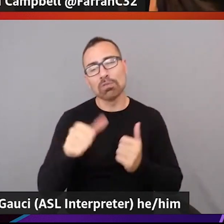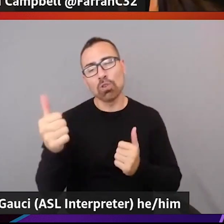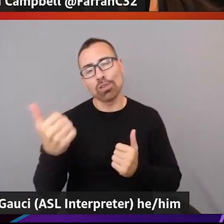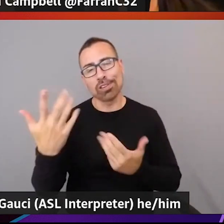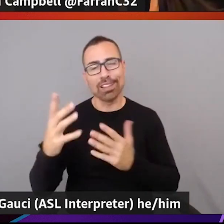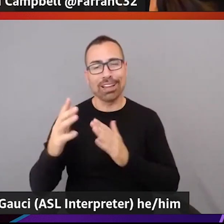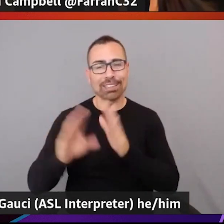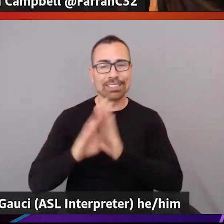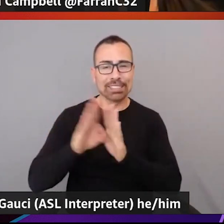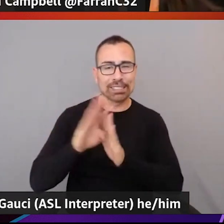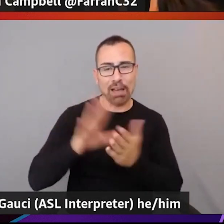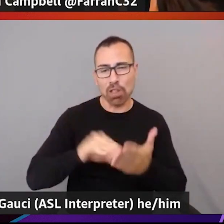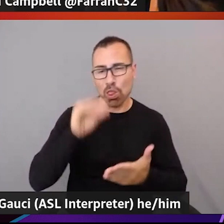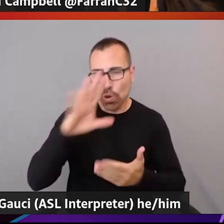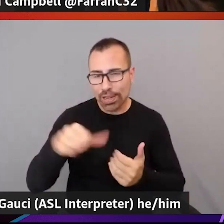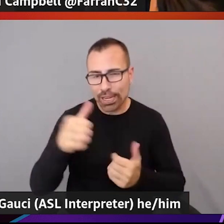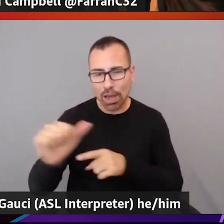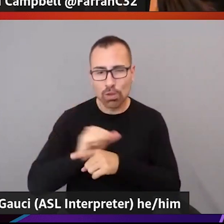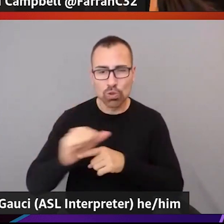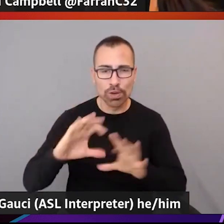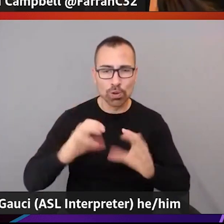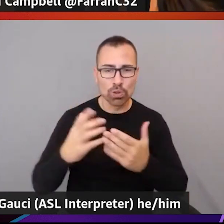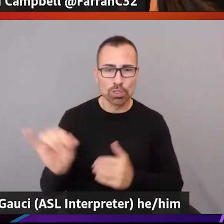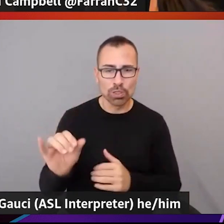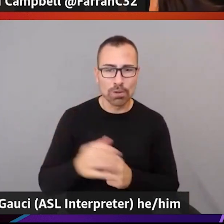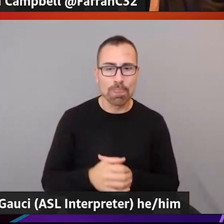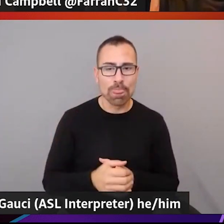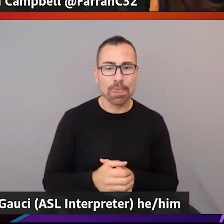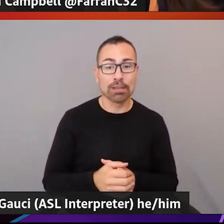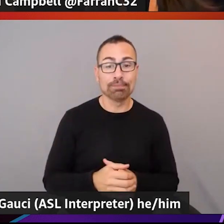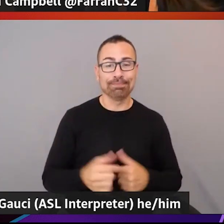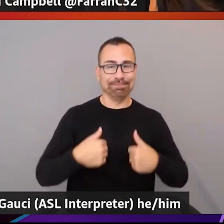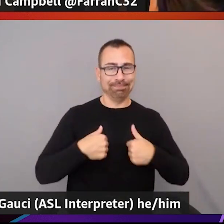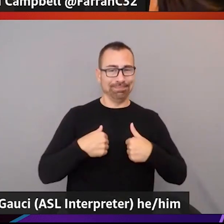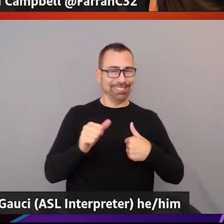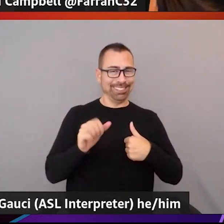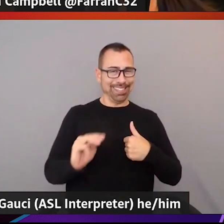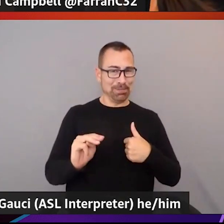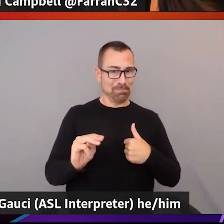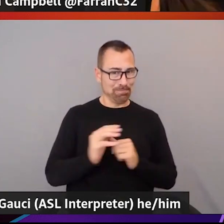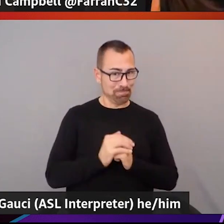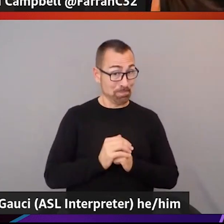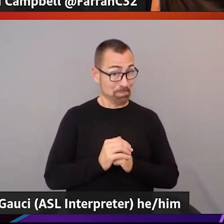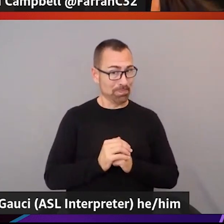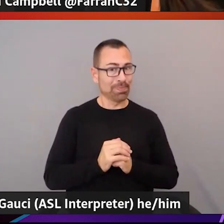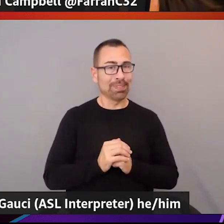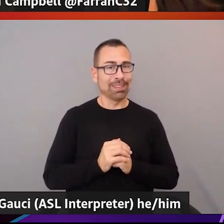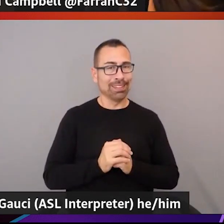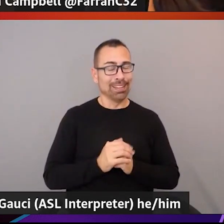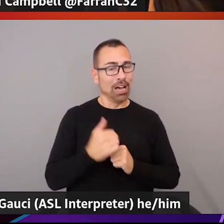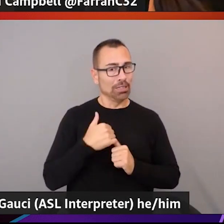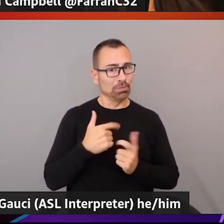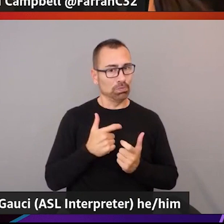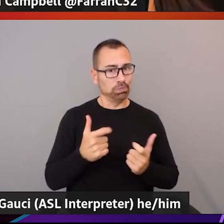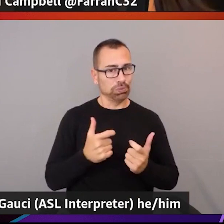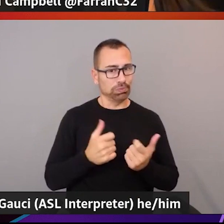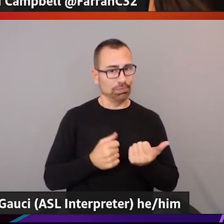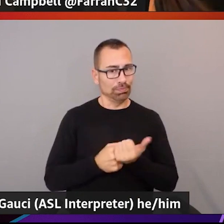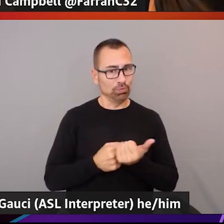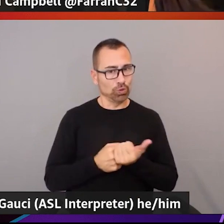courses as well. I am big proponent of